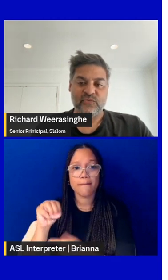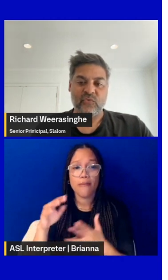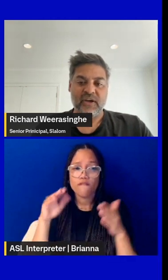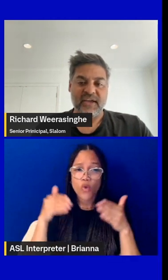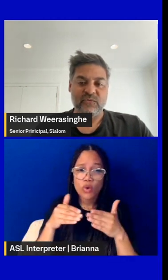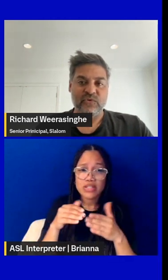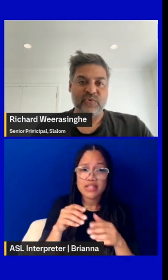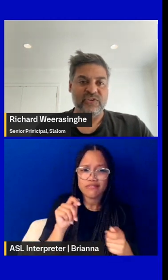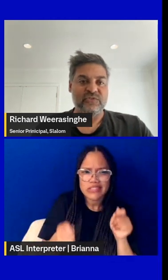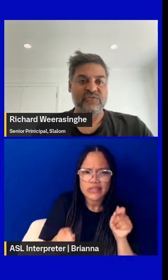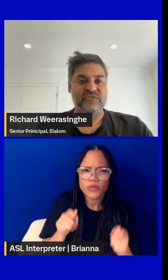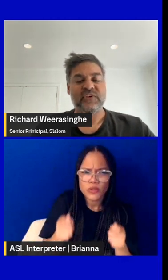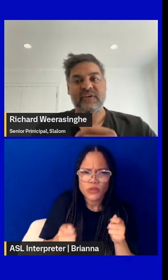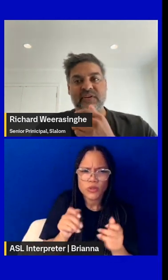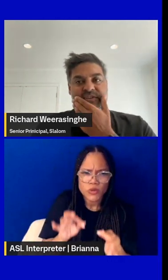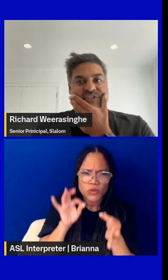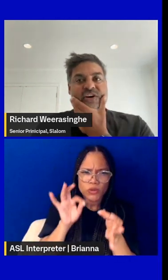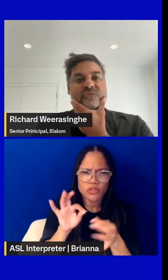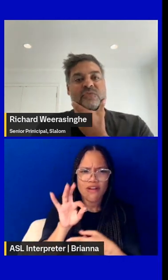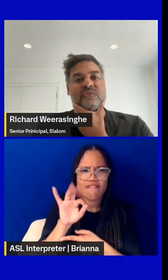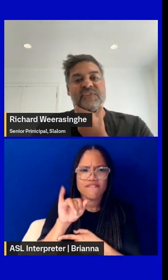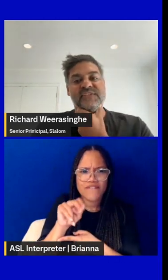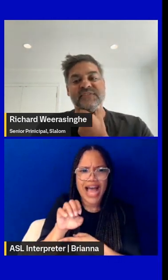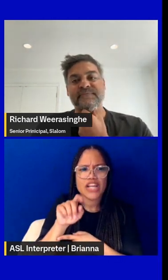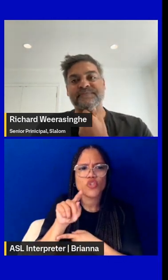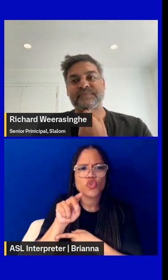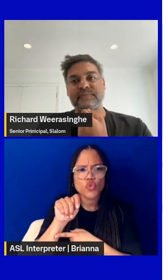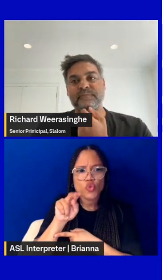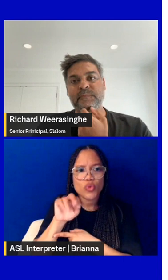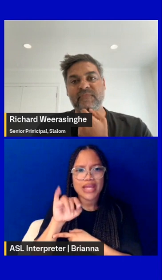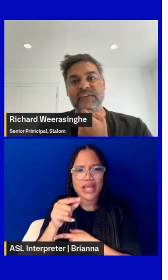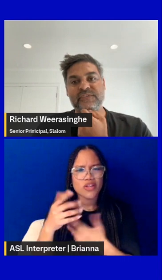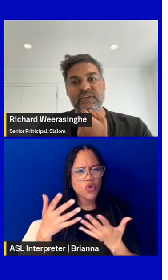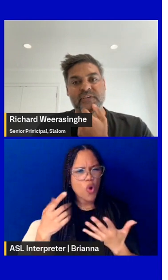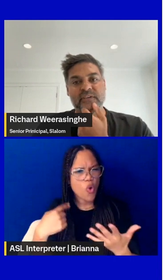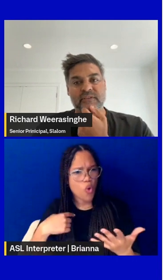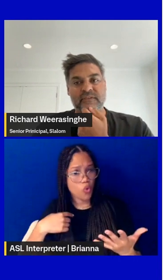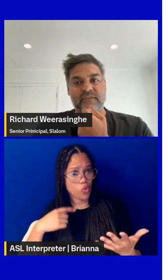is, why would we use Terraform for this?